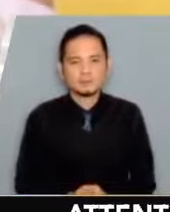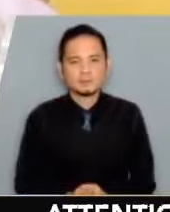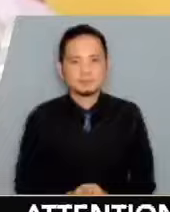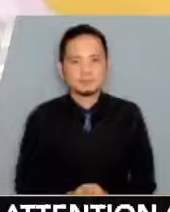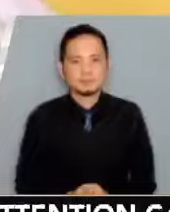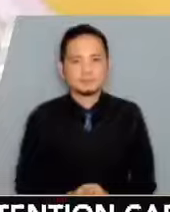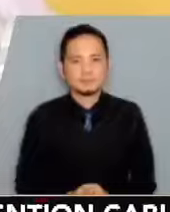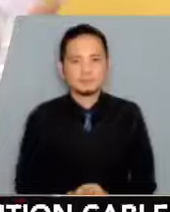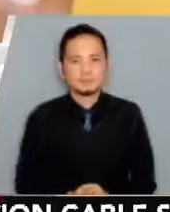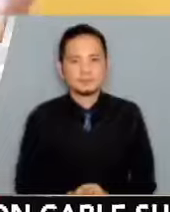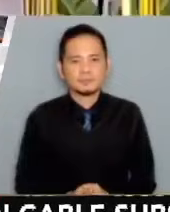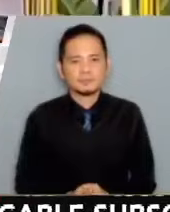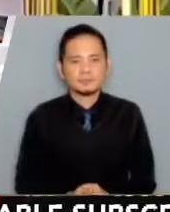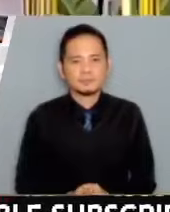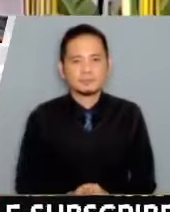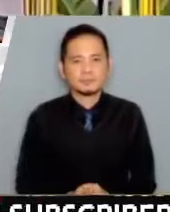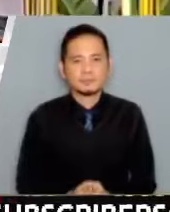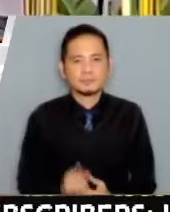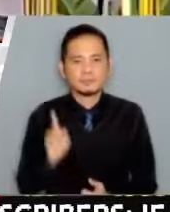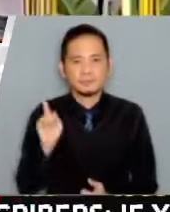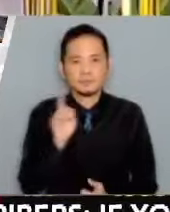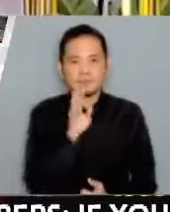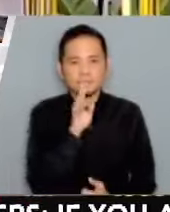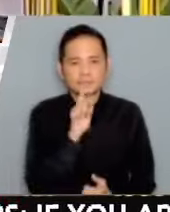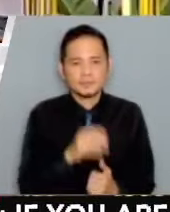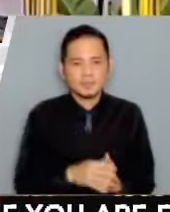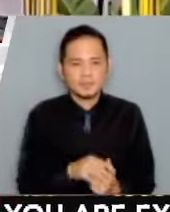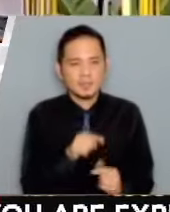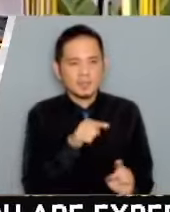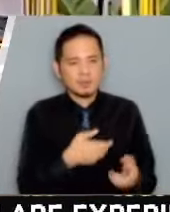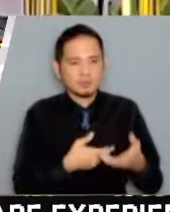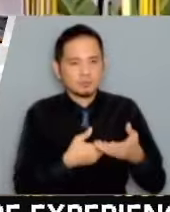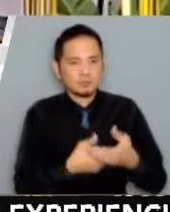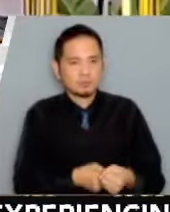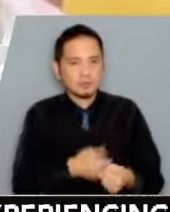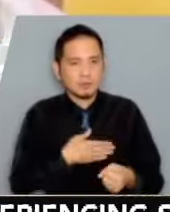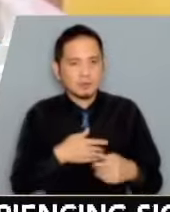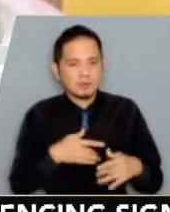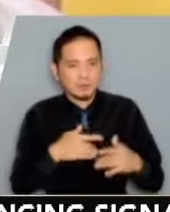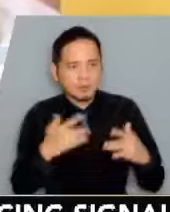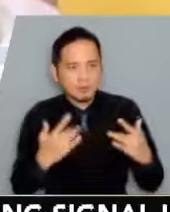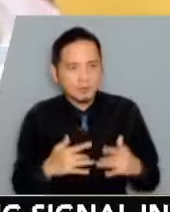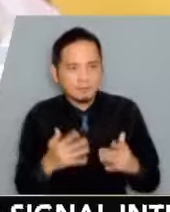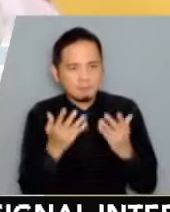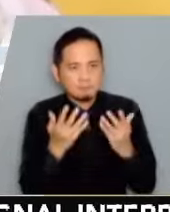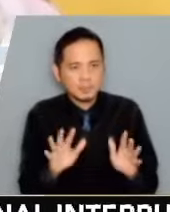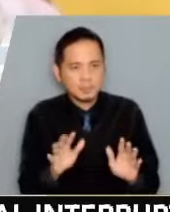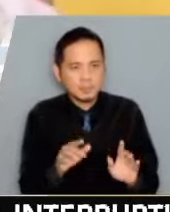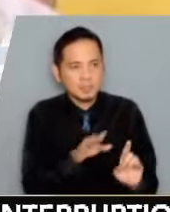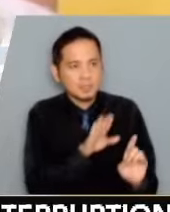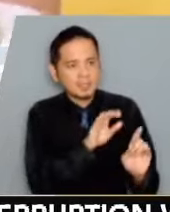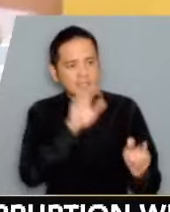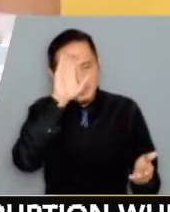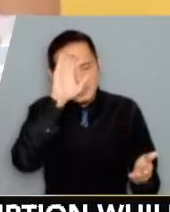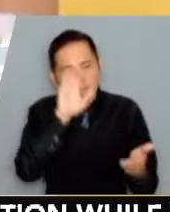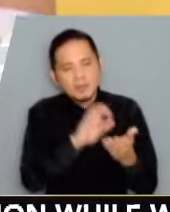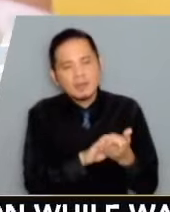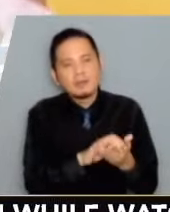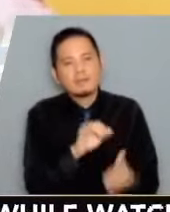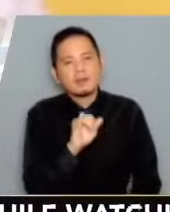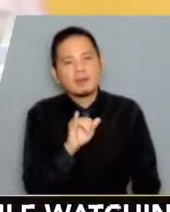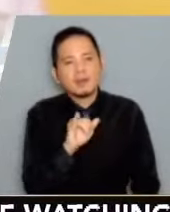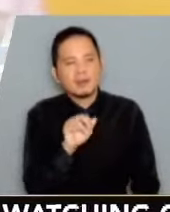He believed in my heart. And it's because of his belief and what